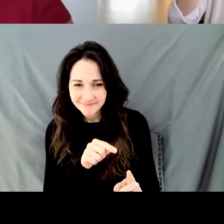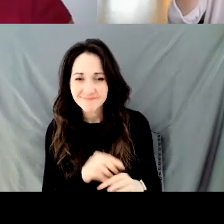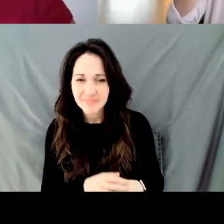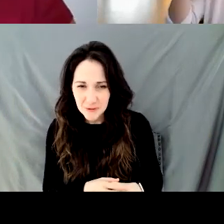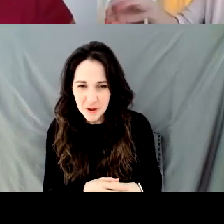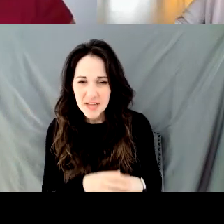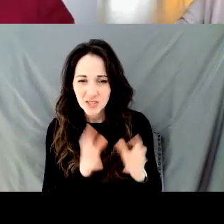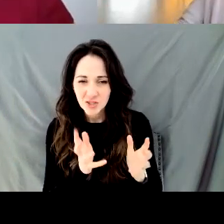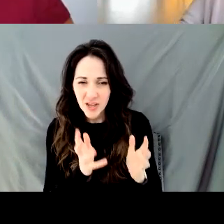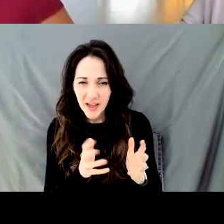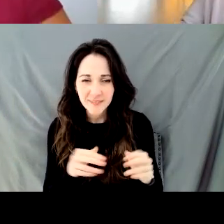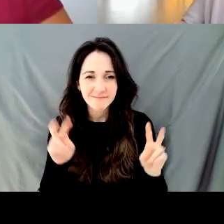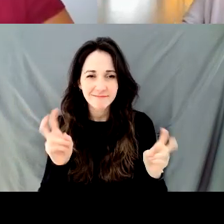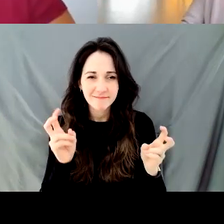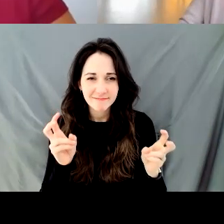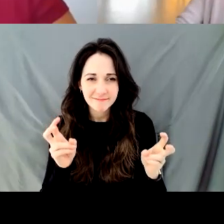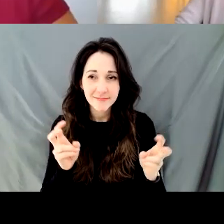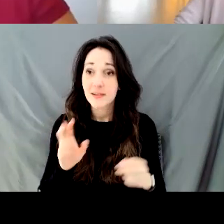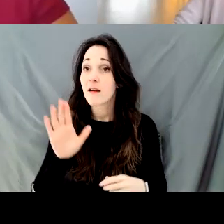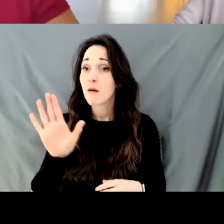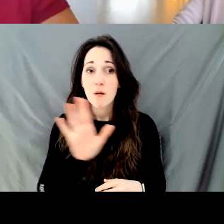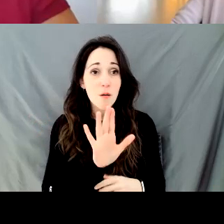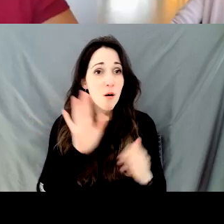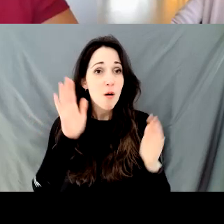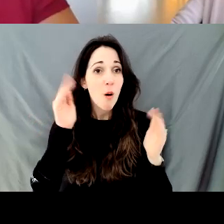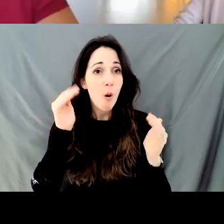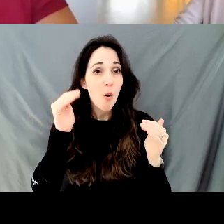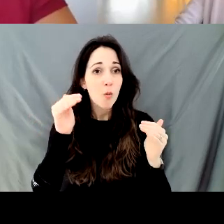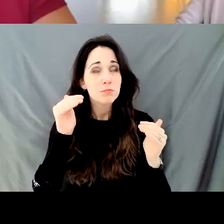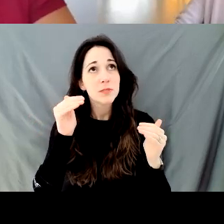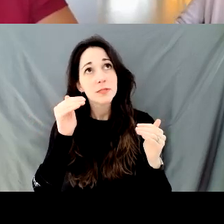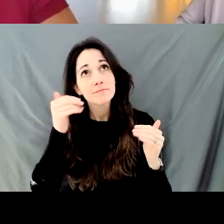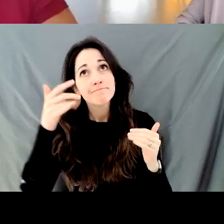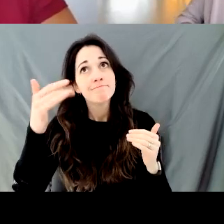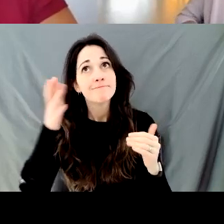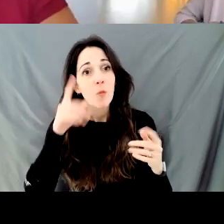What are your hopes for the future of education? It's a big question.